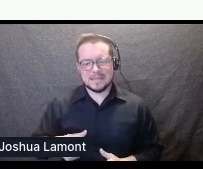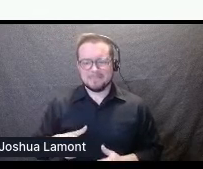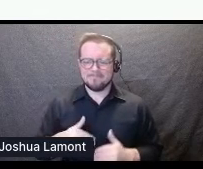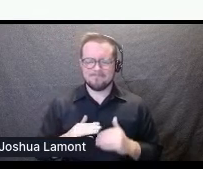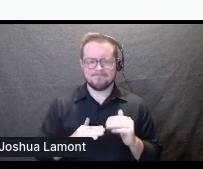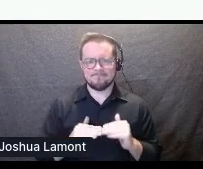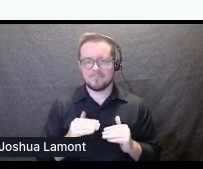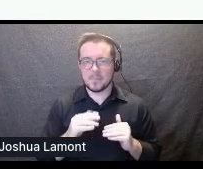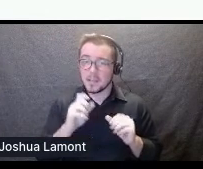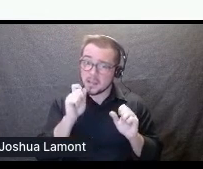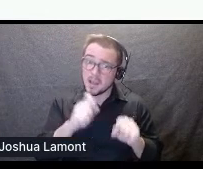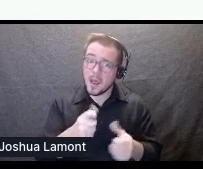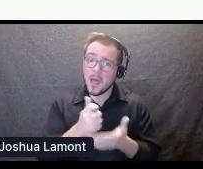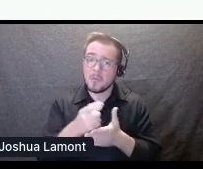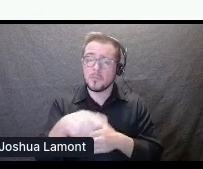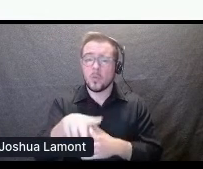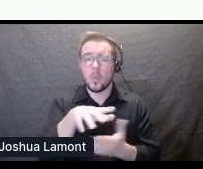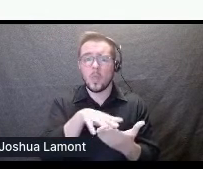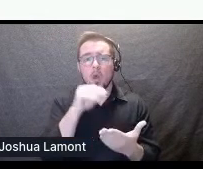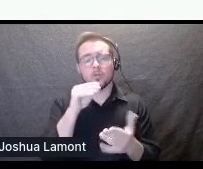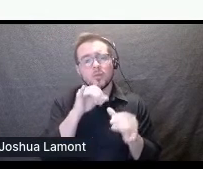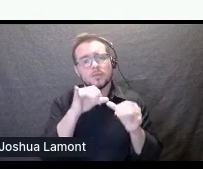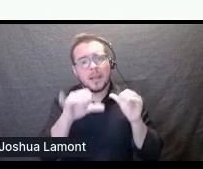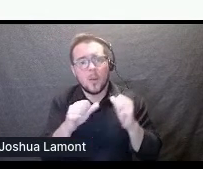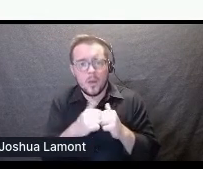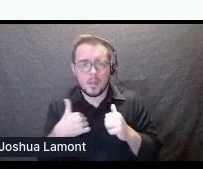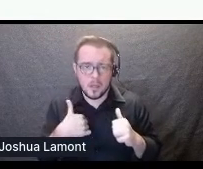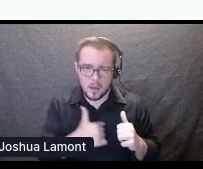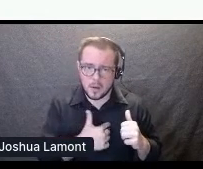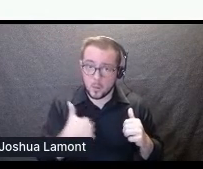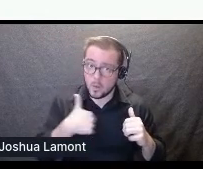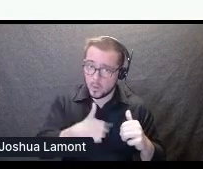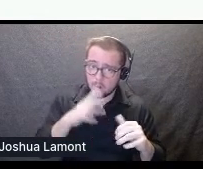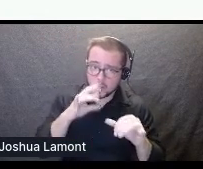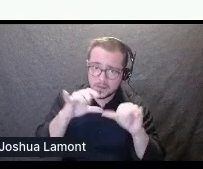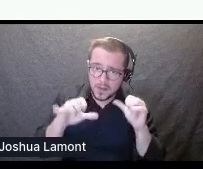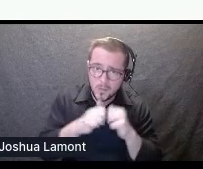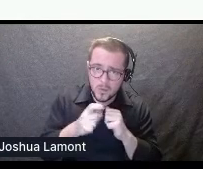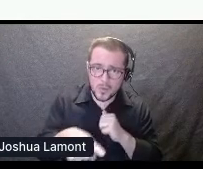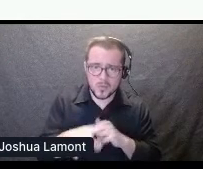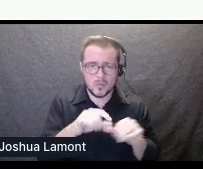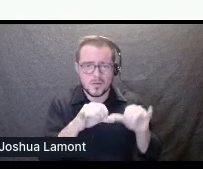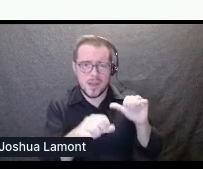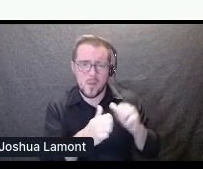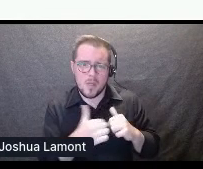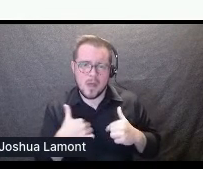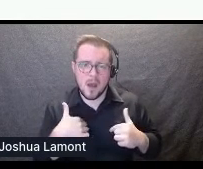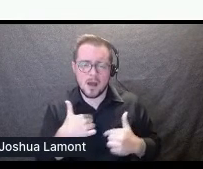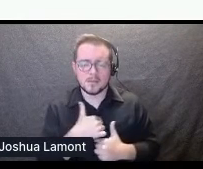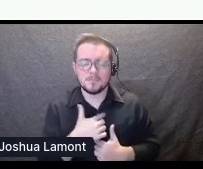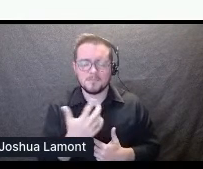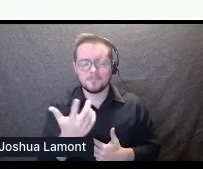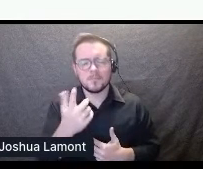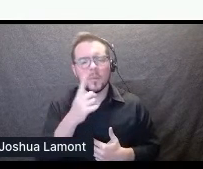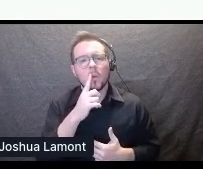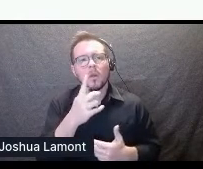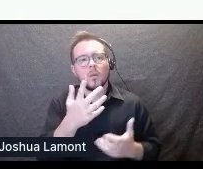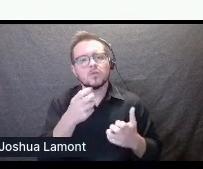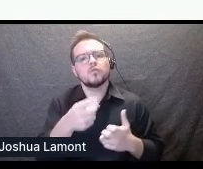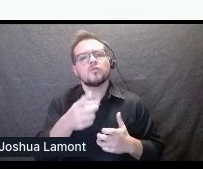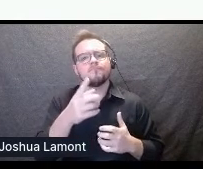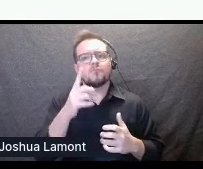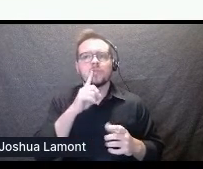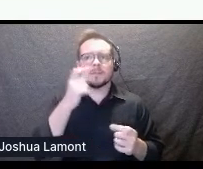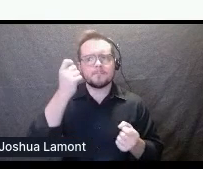with us. We'll stay with you, you stay with us. And we also encourage you to honor and acknowledge wherever you are in the journey and process of